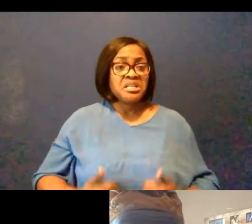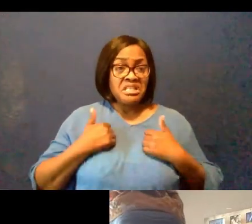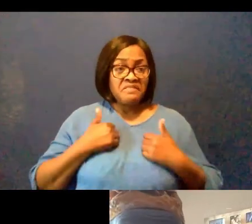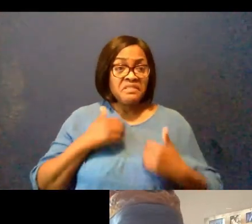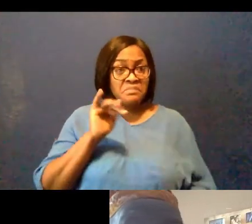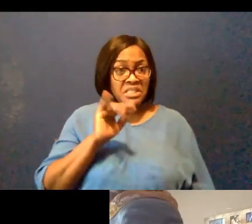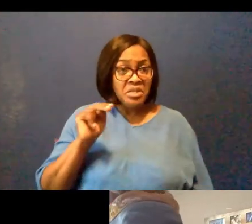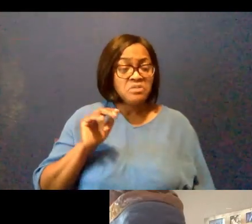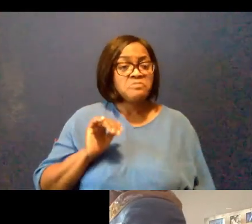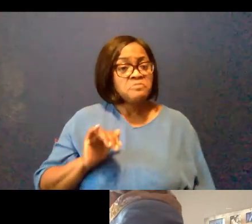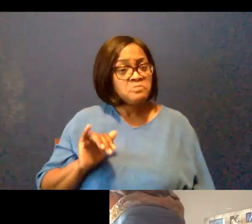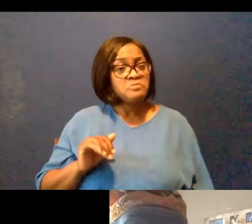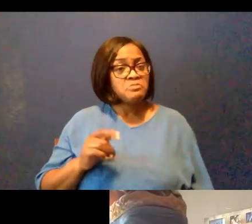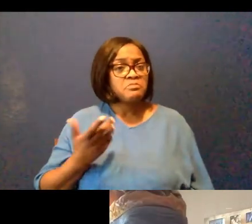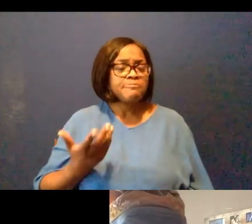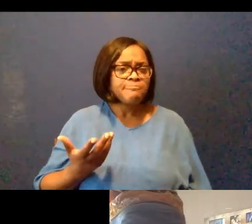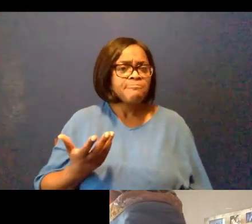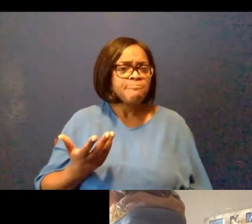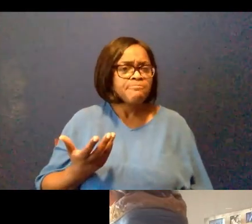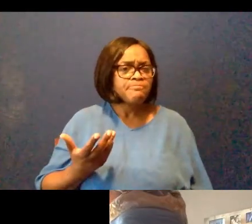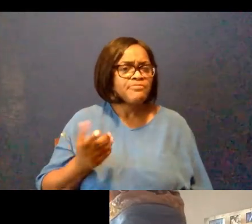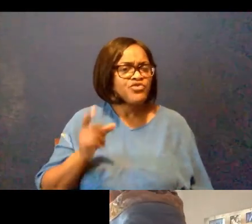do not understand